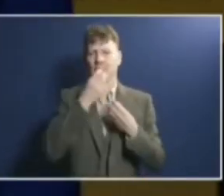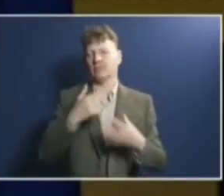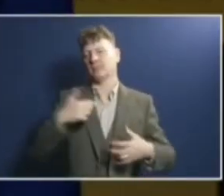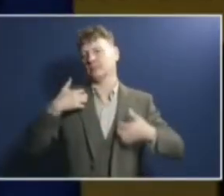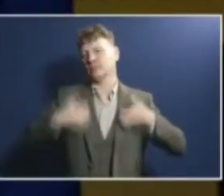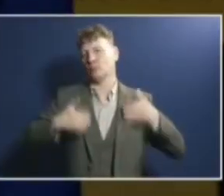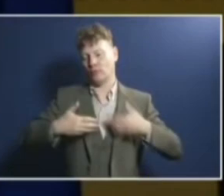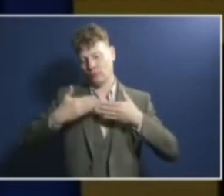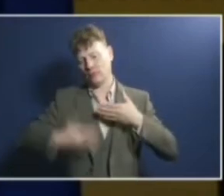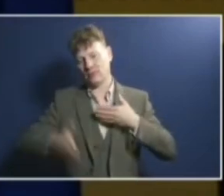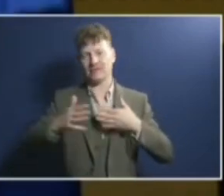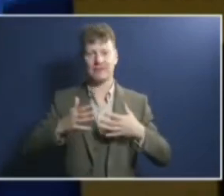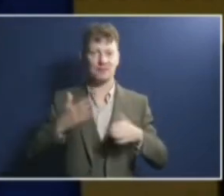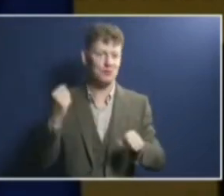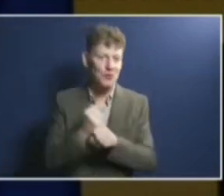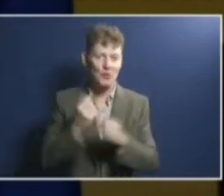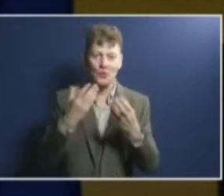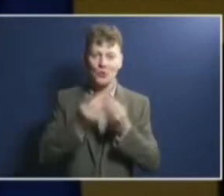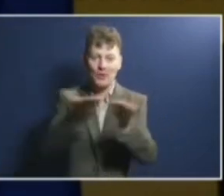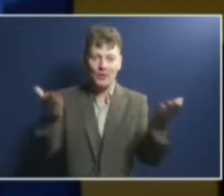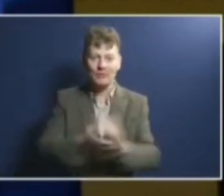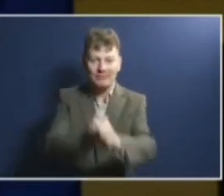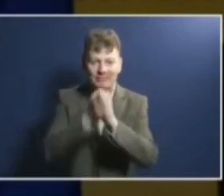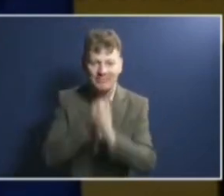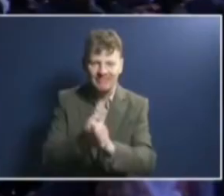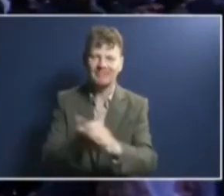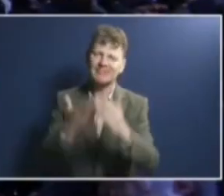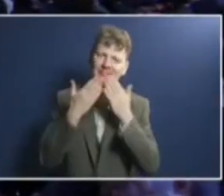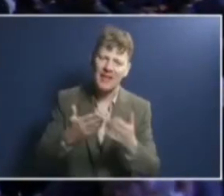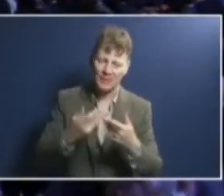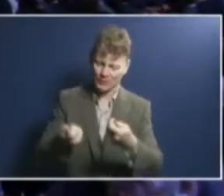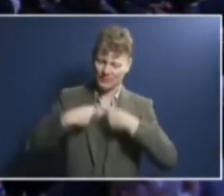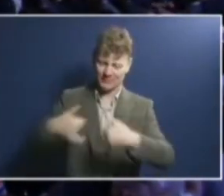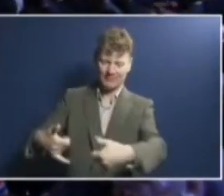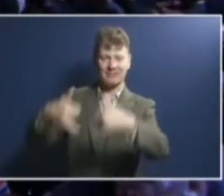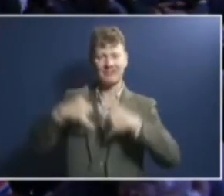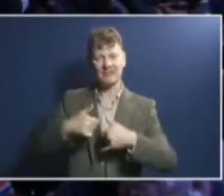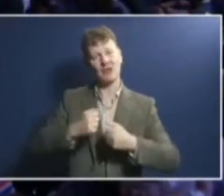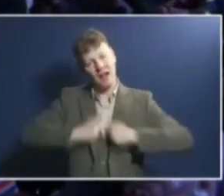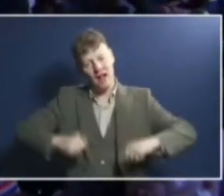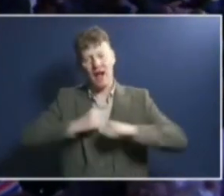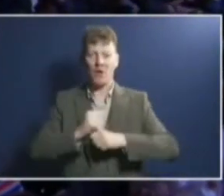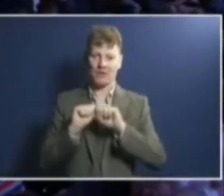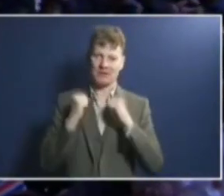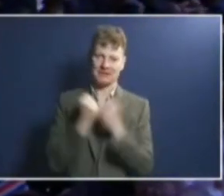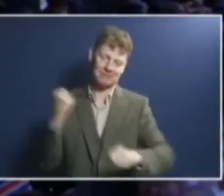work with you, all space people, and thank you for this great recognition that you have given to all of our team